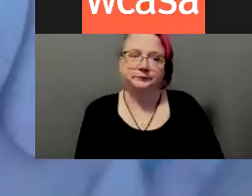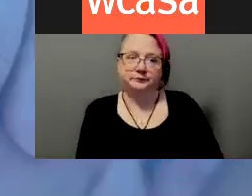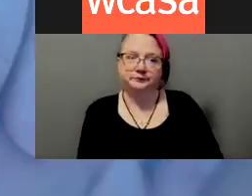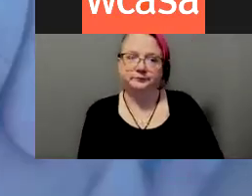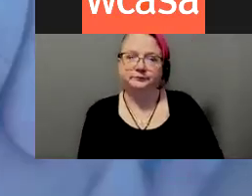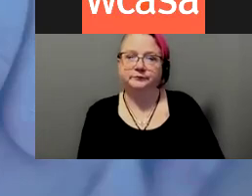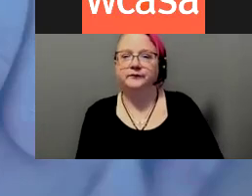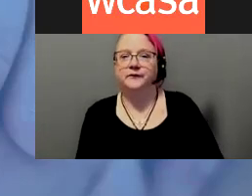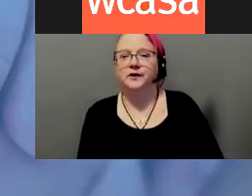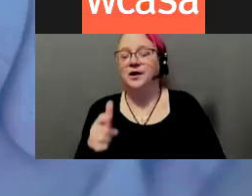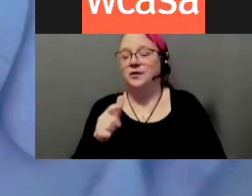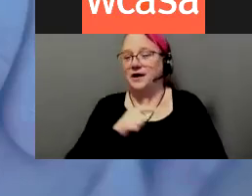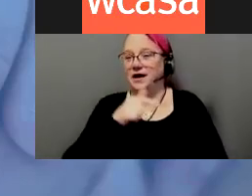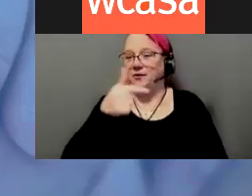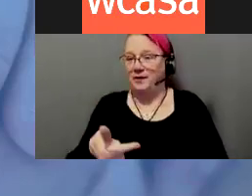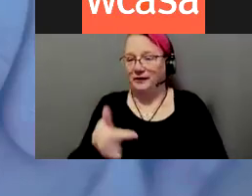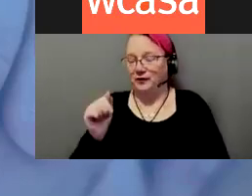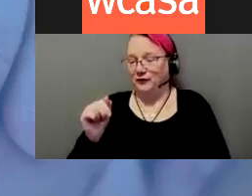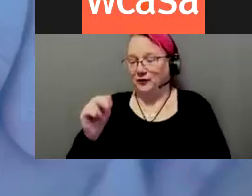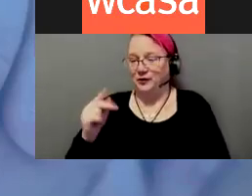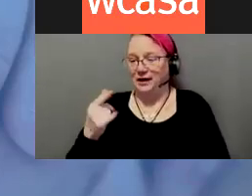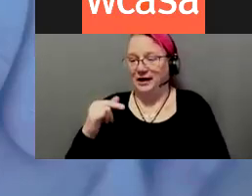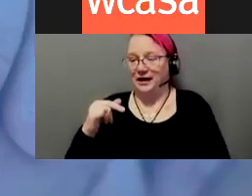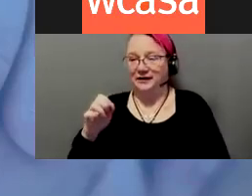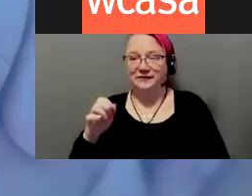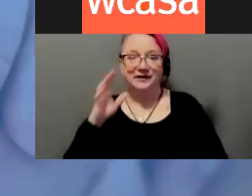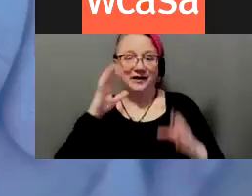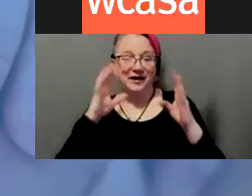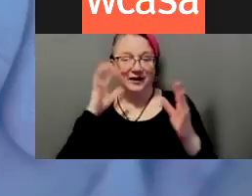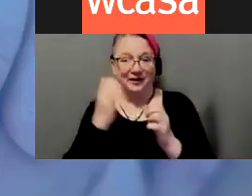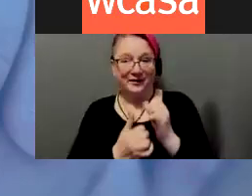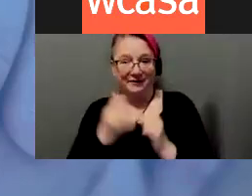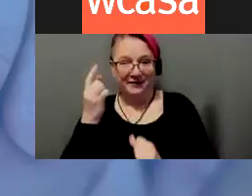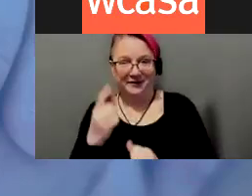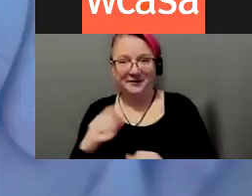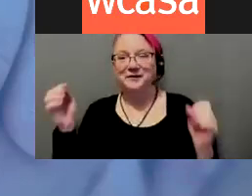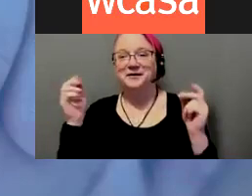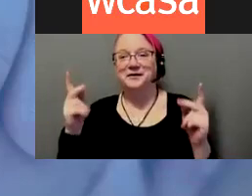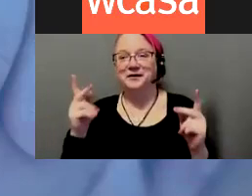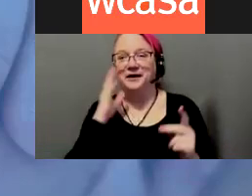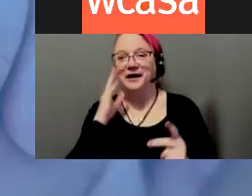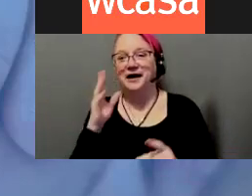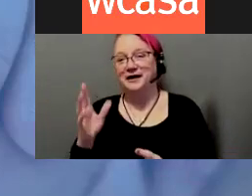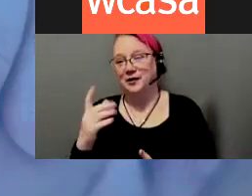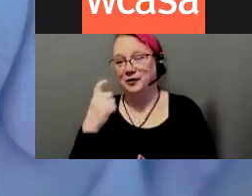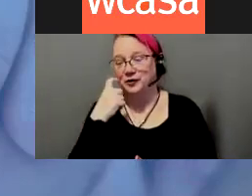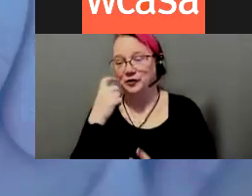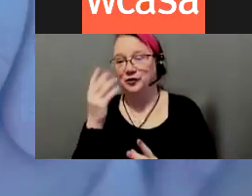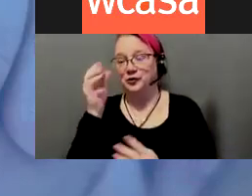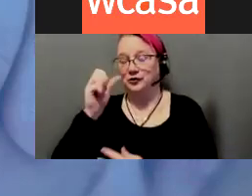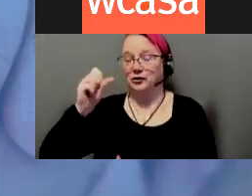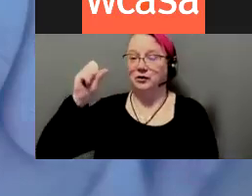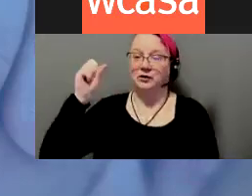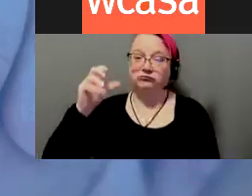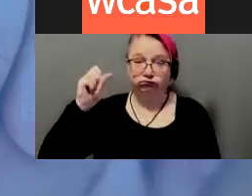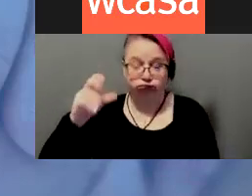And with that, I'll pass it over to Angie. Hello, everyone. All right, I know you were just given a lot of